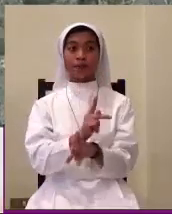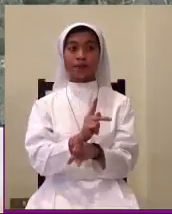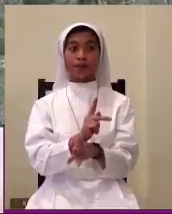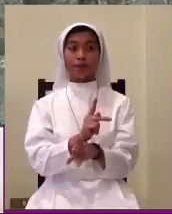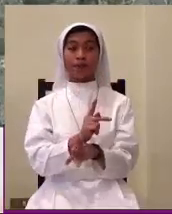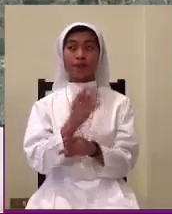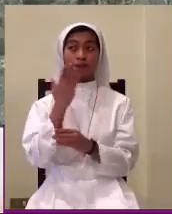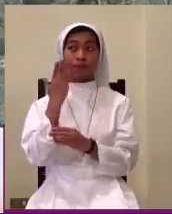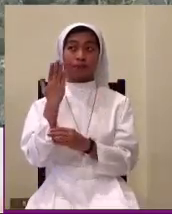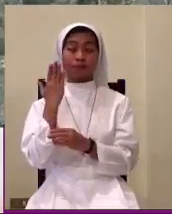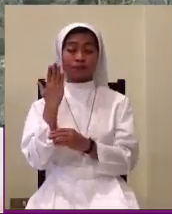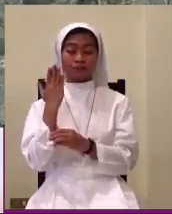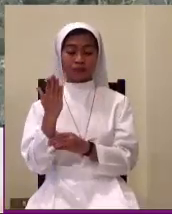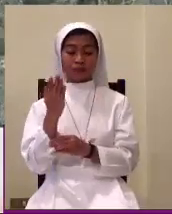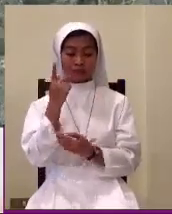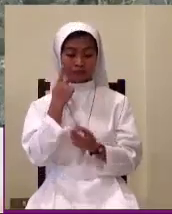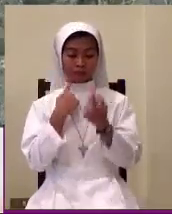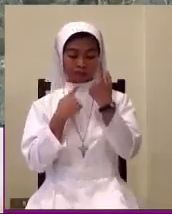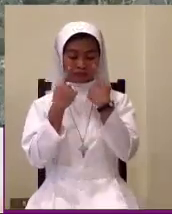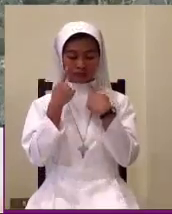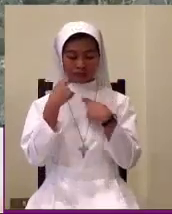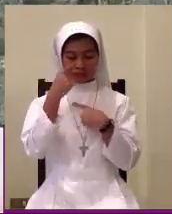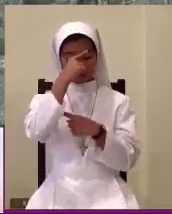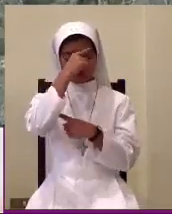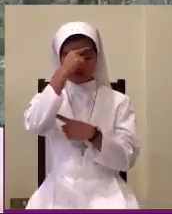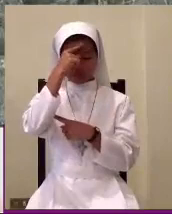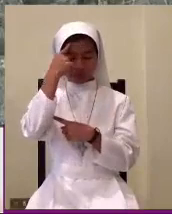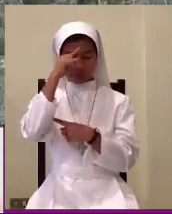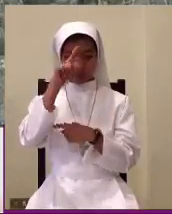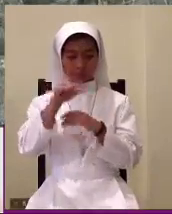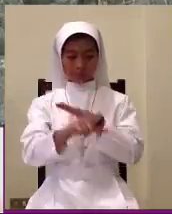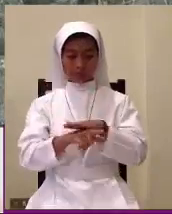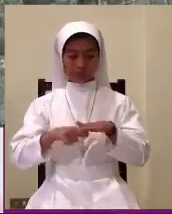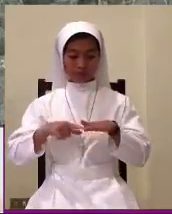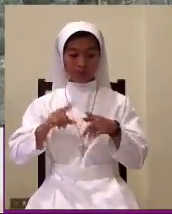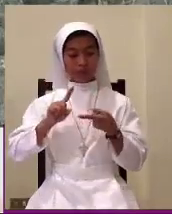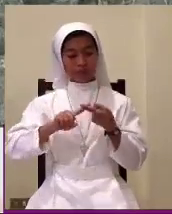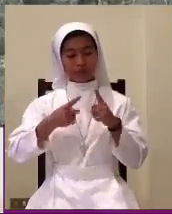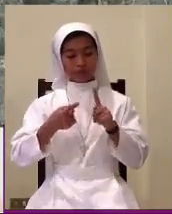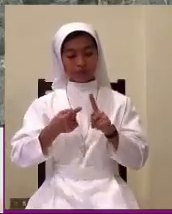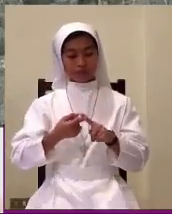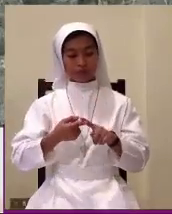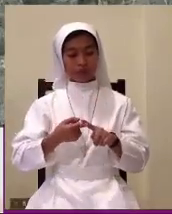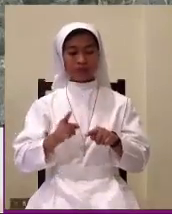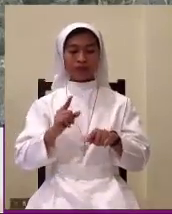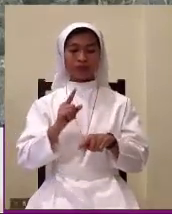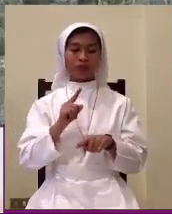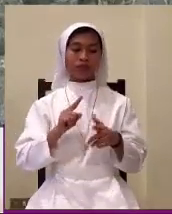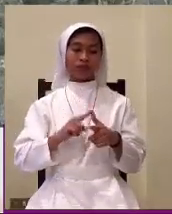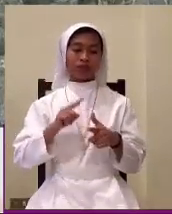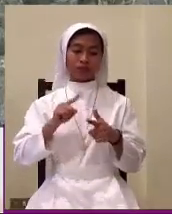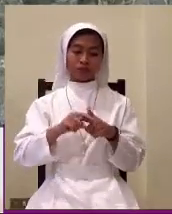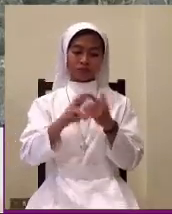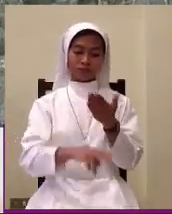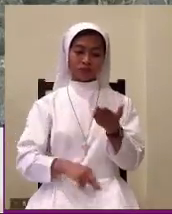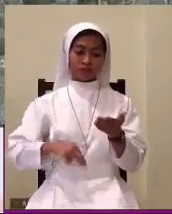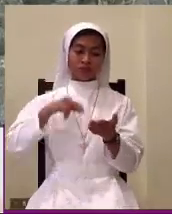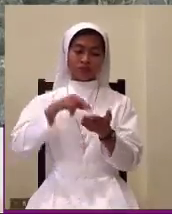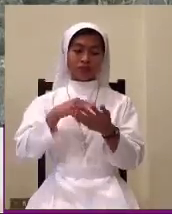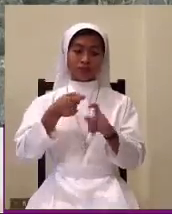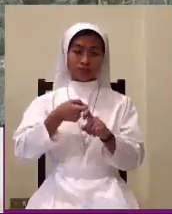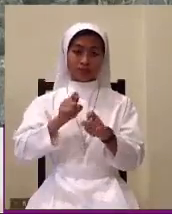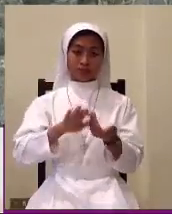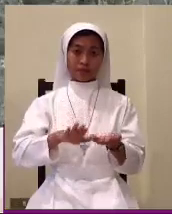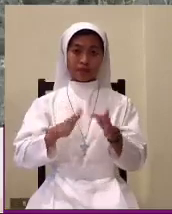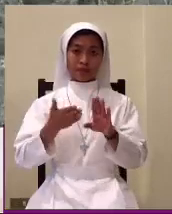he wept for Lazarus, his friend, and as Eternal God, raised him from the dead. Just as